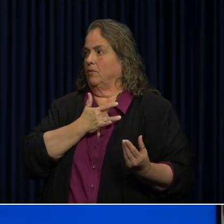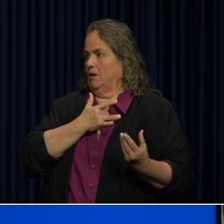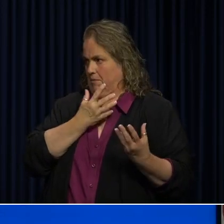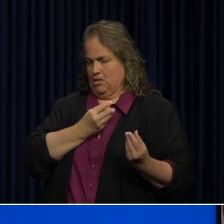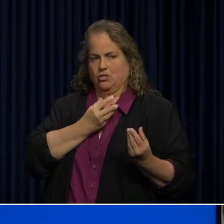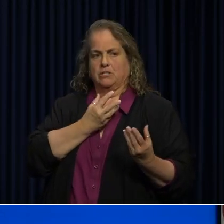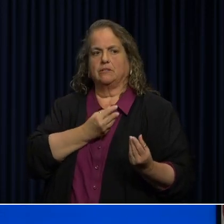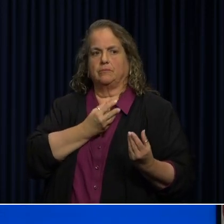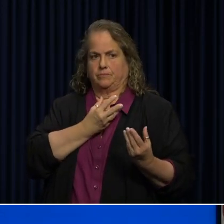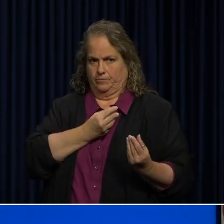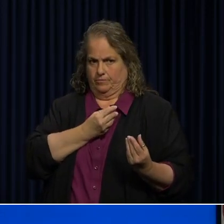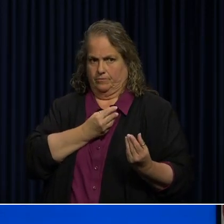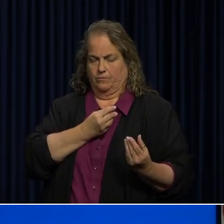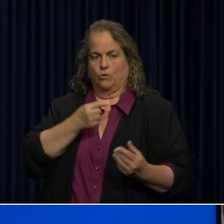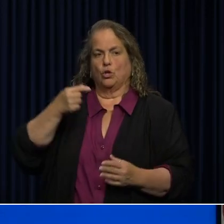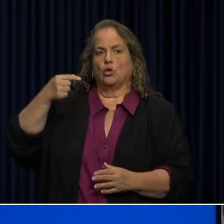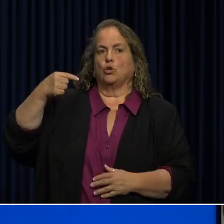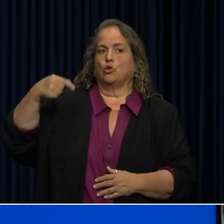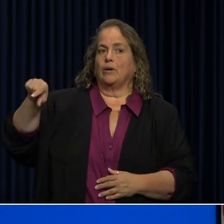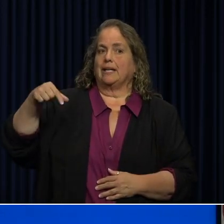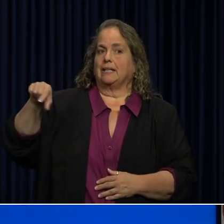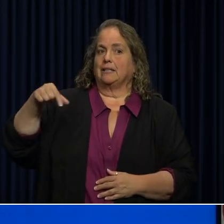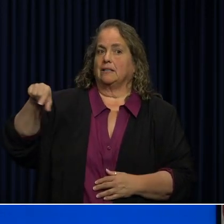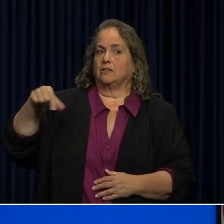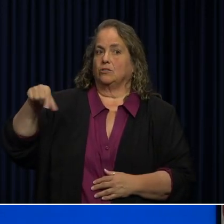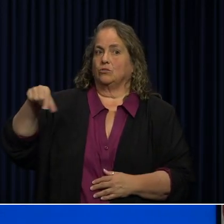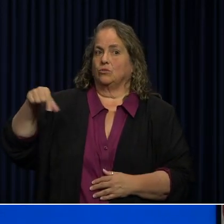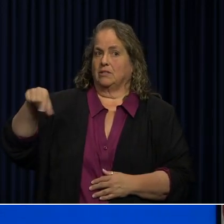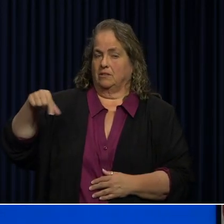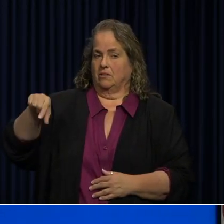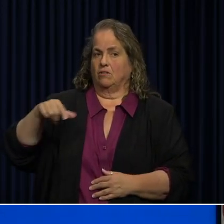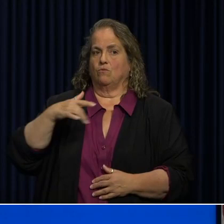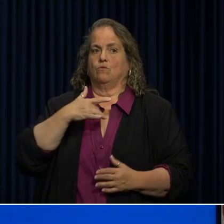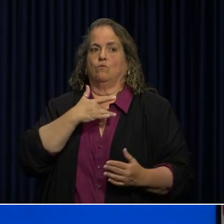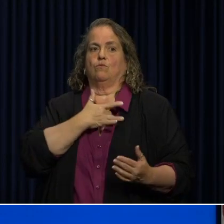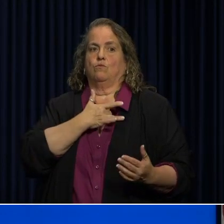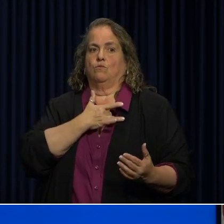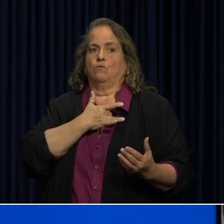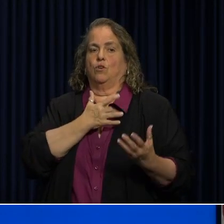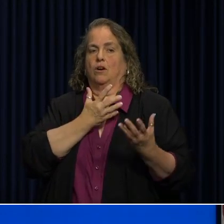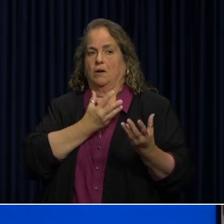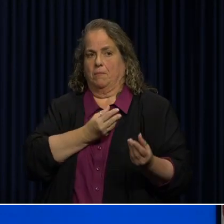for compassion. Show us one more time. Green